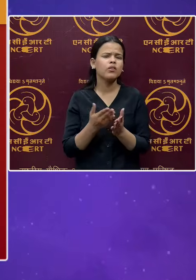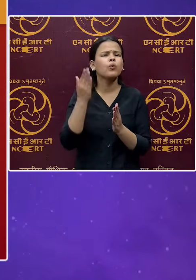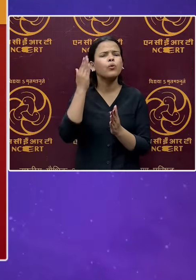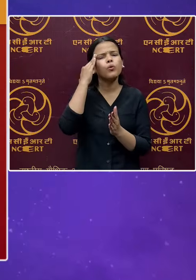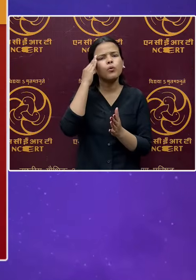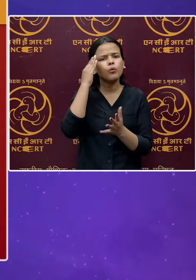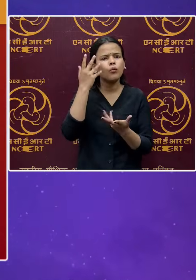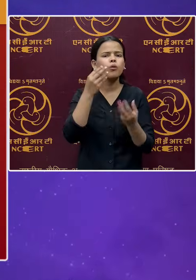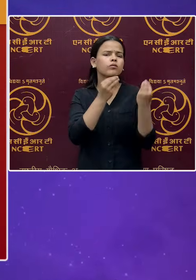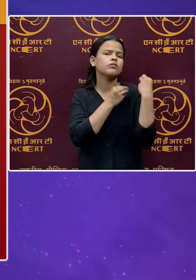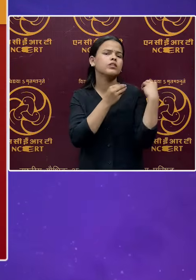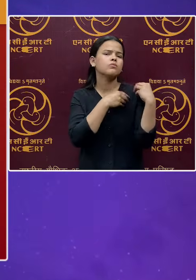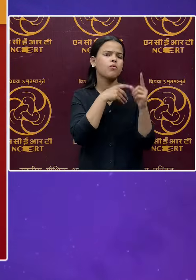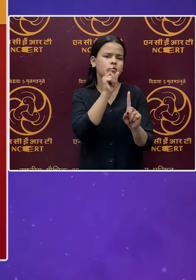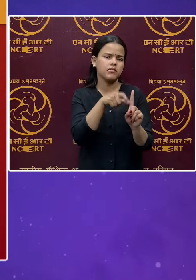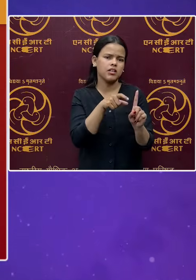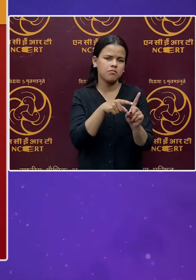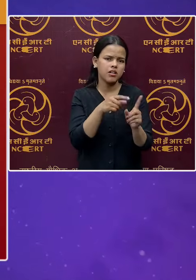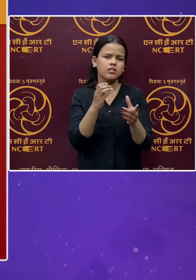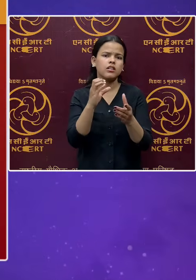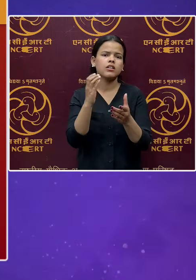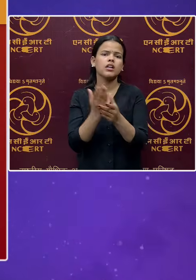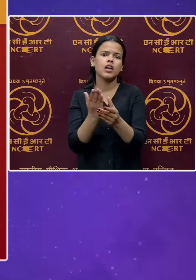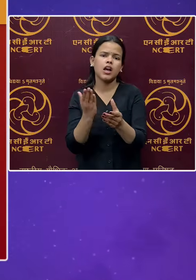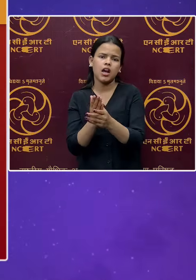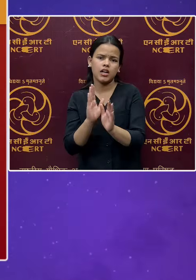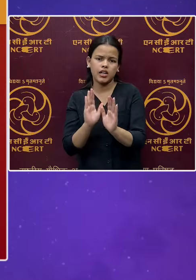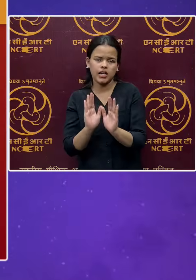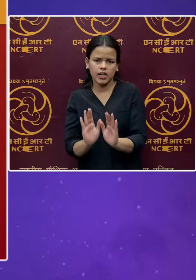authority of uploading the content. It may give